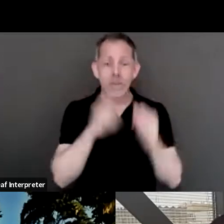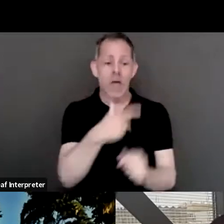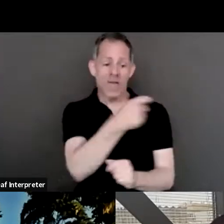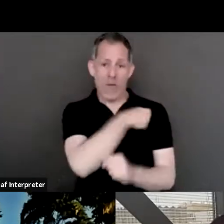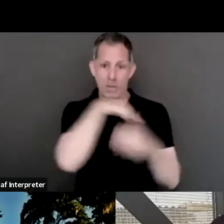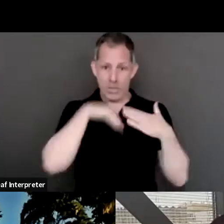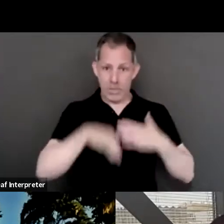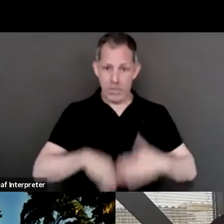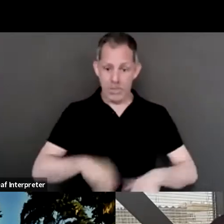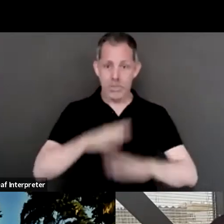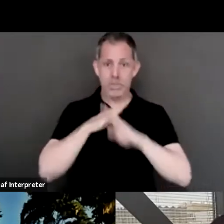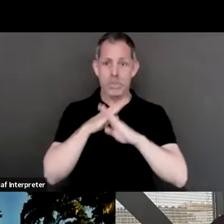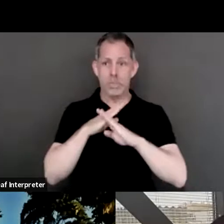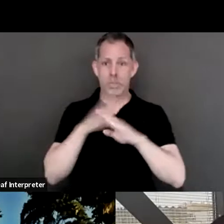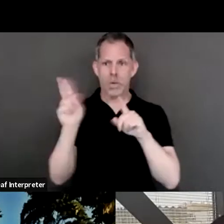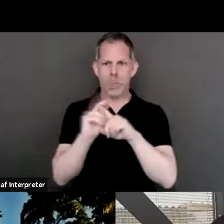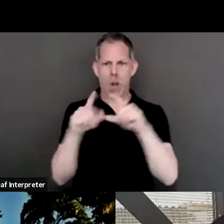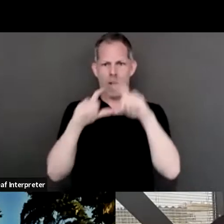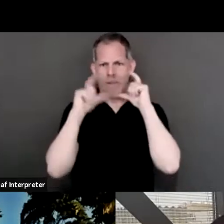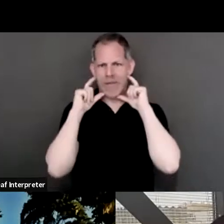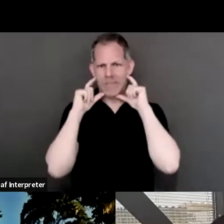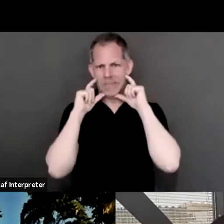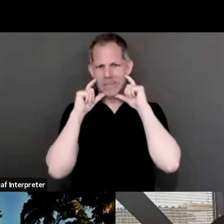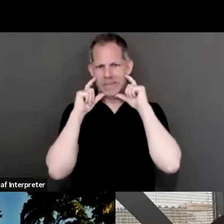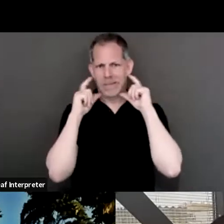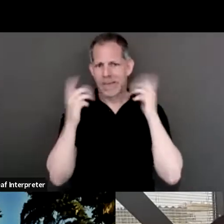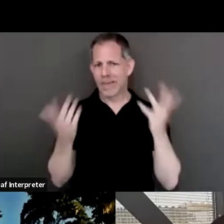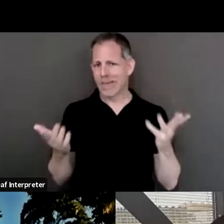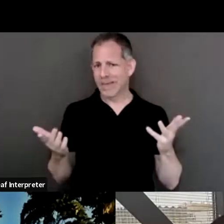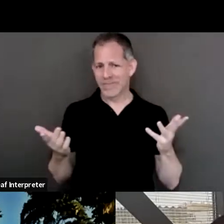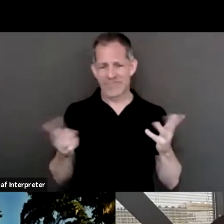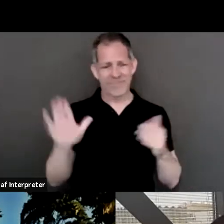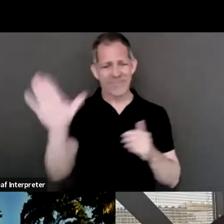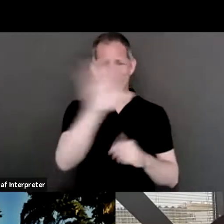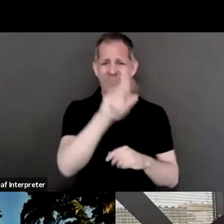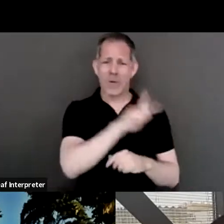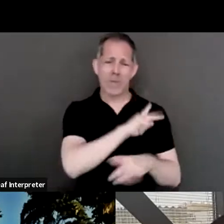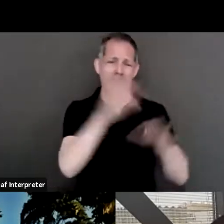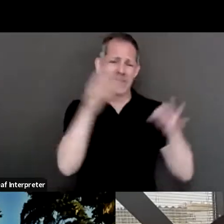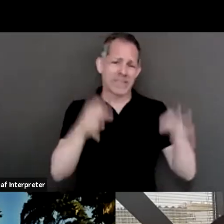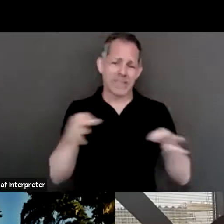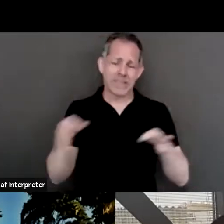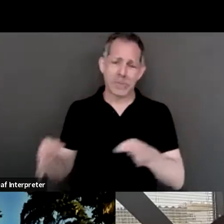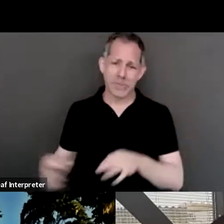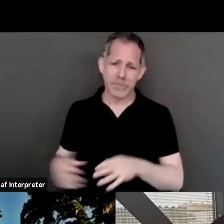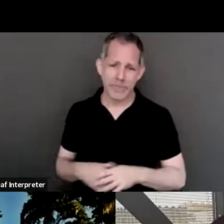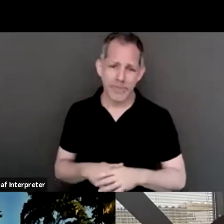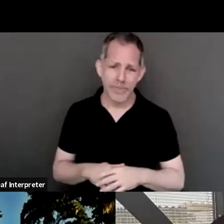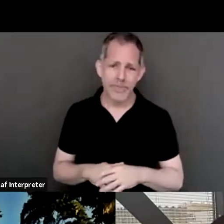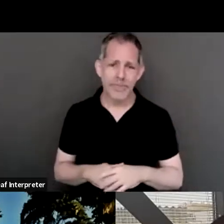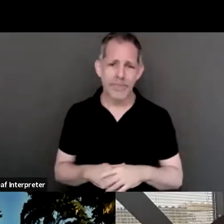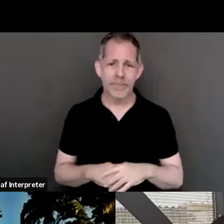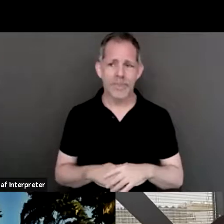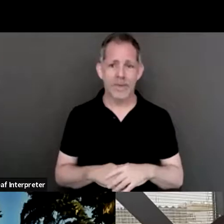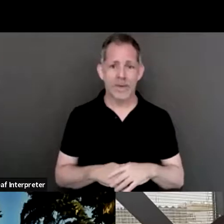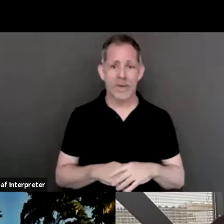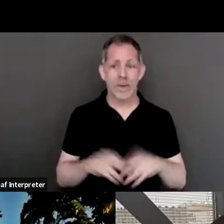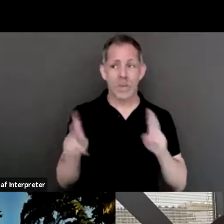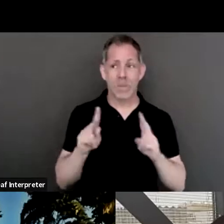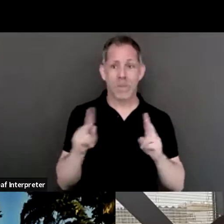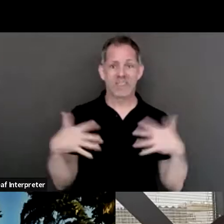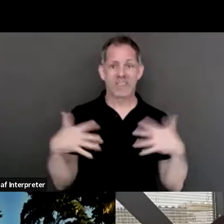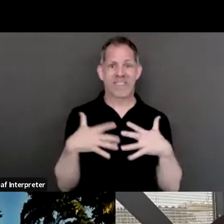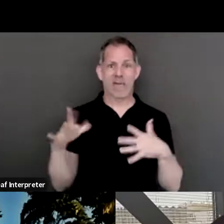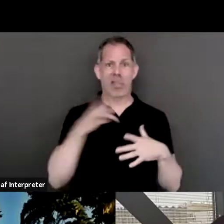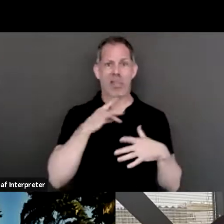medical conditions or personal preference, you know, risk aversion, people want to do that, that's great. And they can